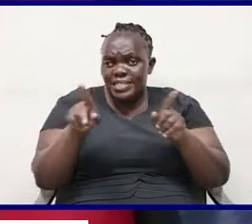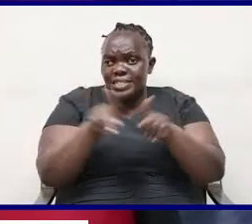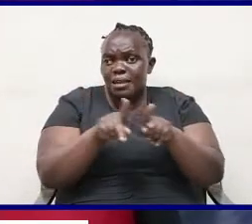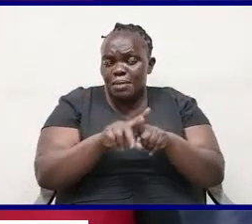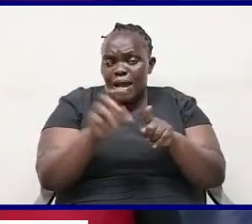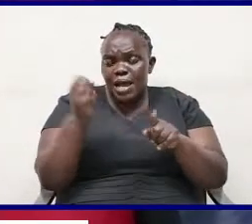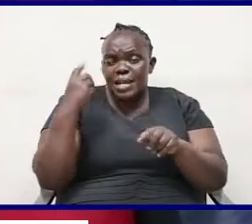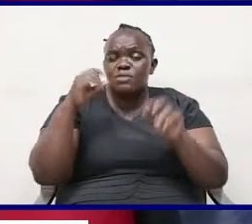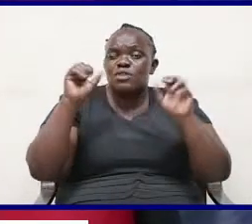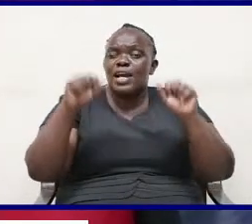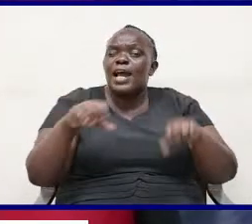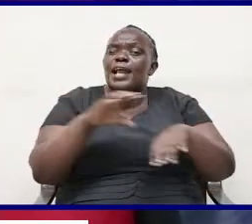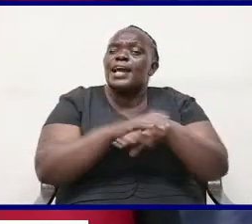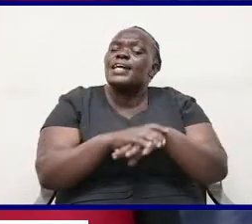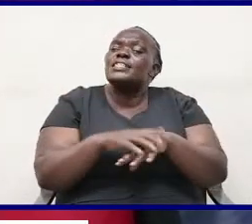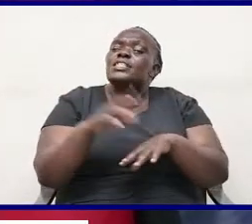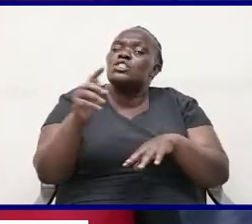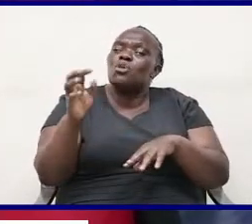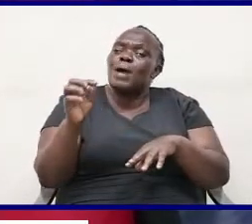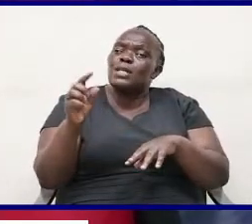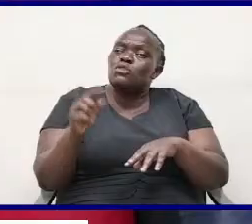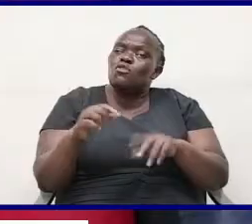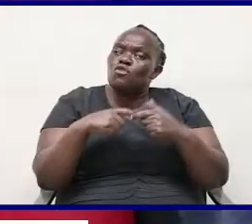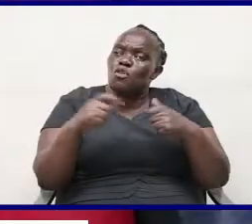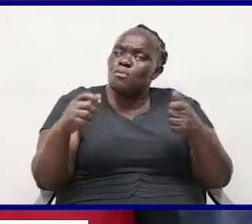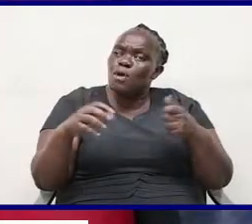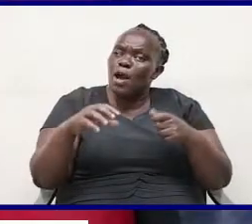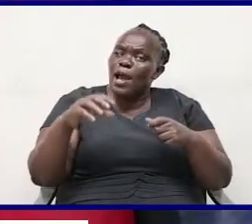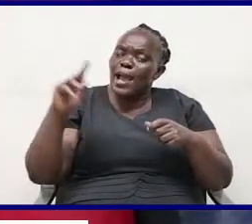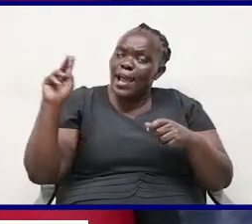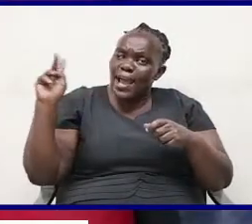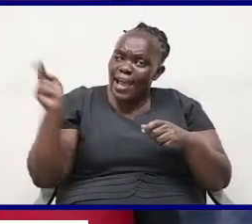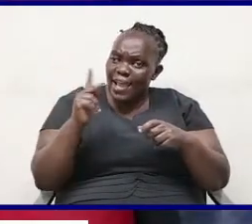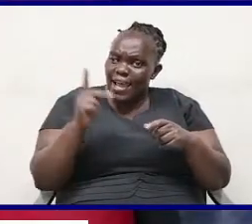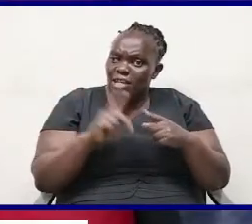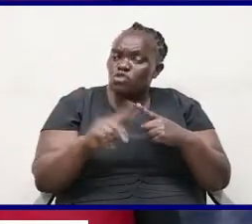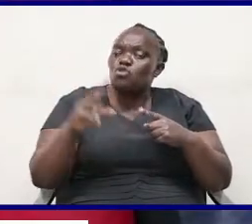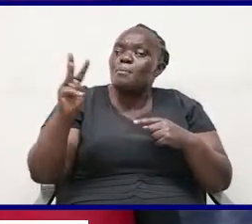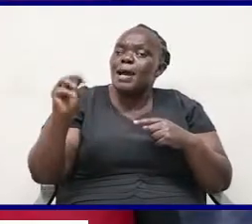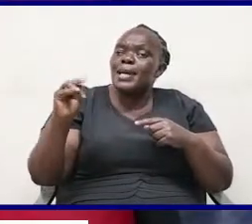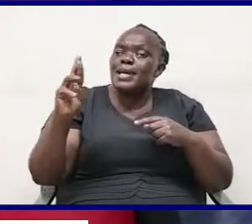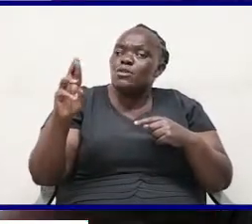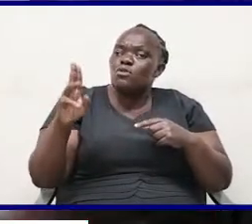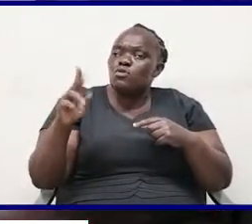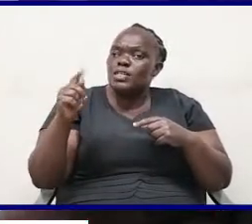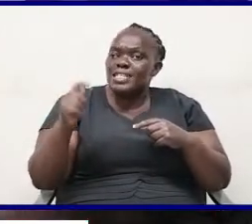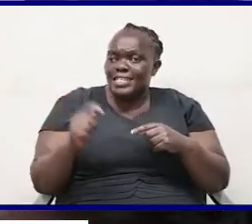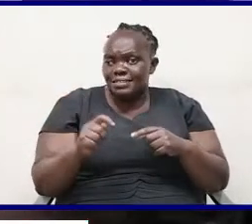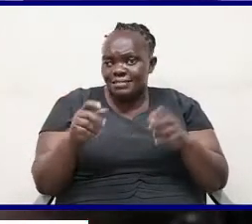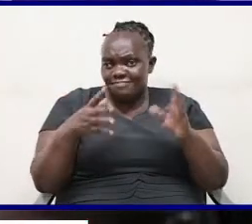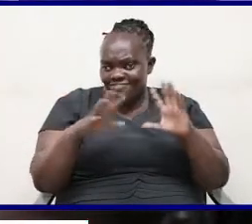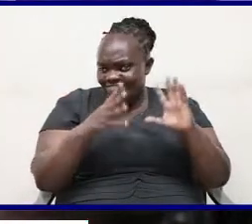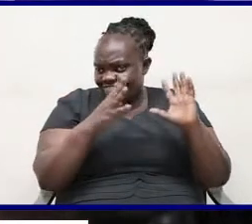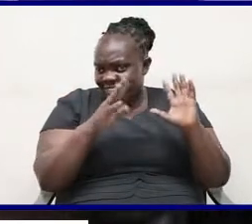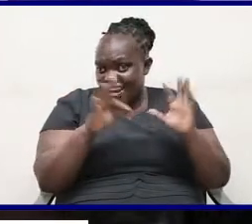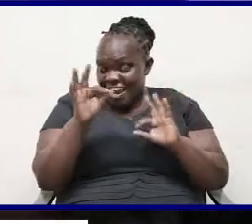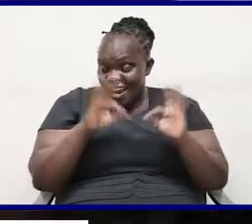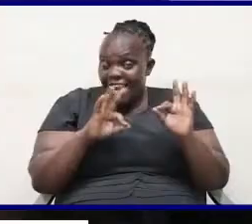that we could get tomatoes from Kenya very easily to Mayotte. Wow. And makofi kabisa hapo. Wewe